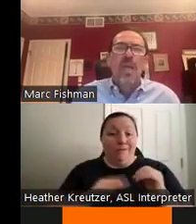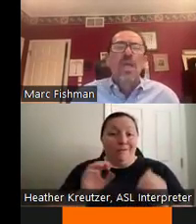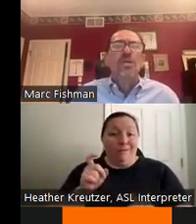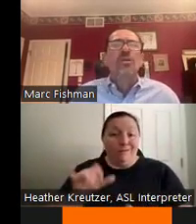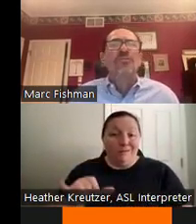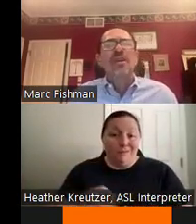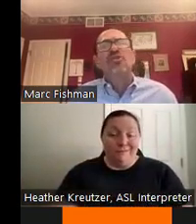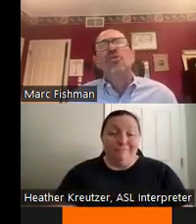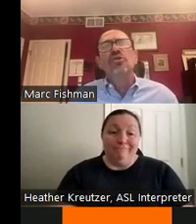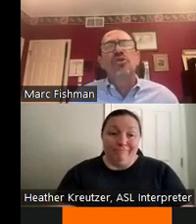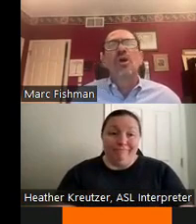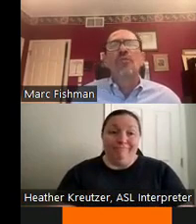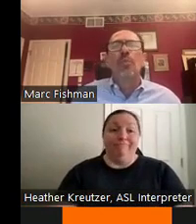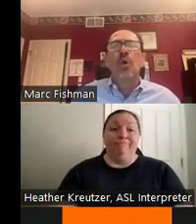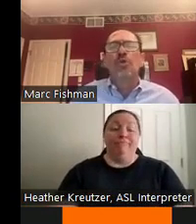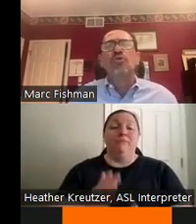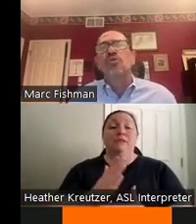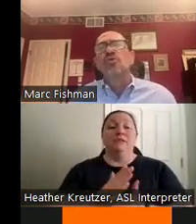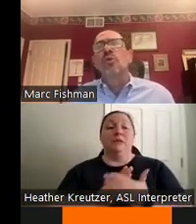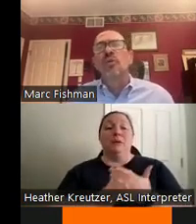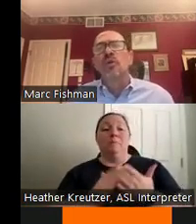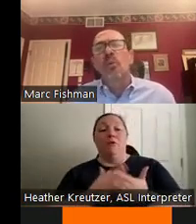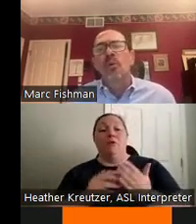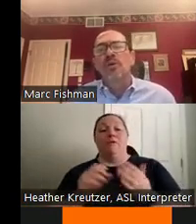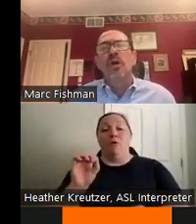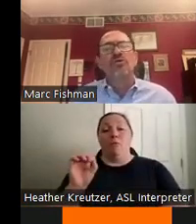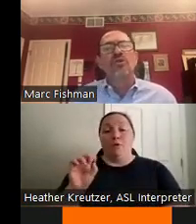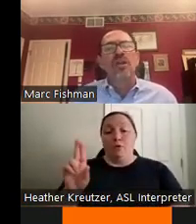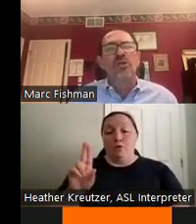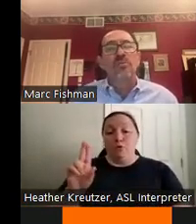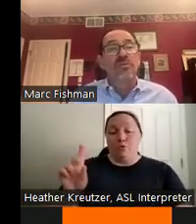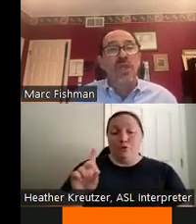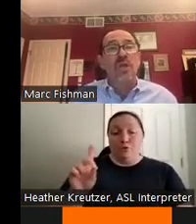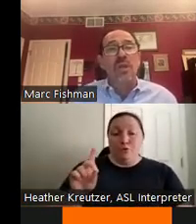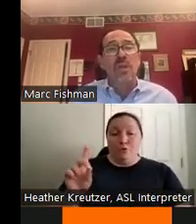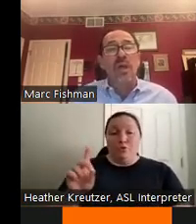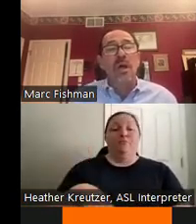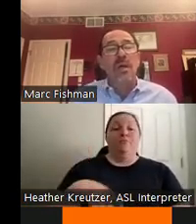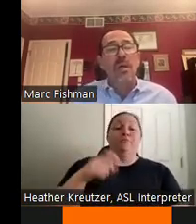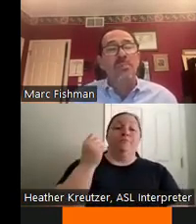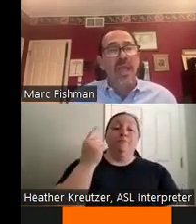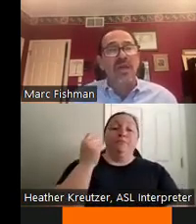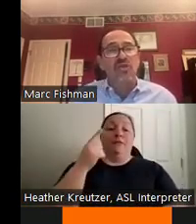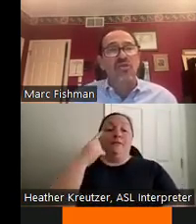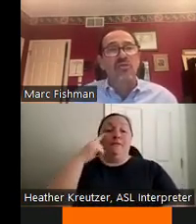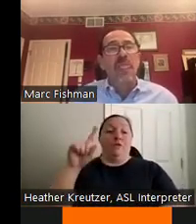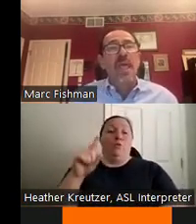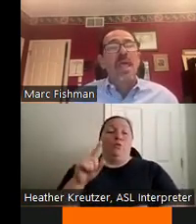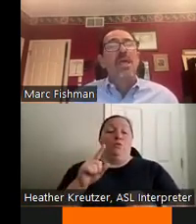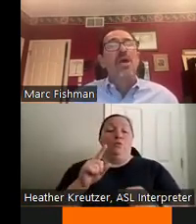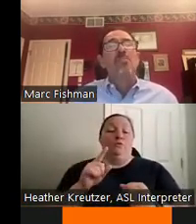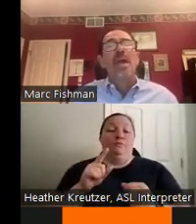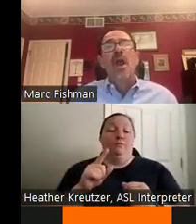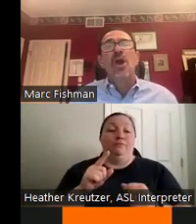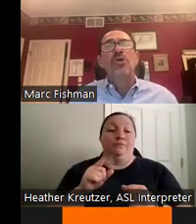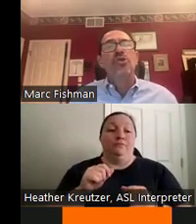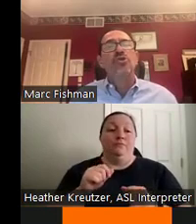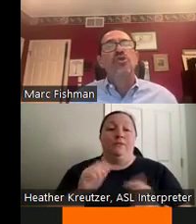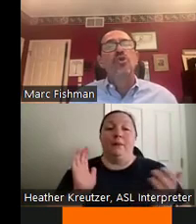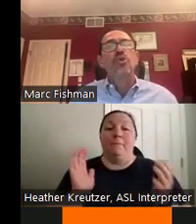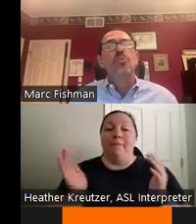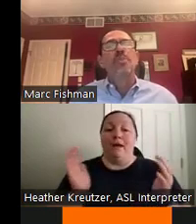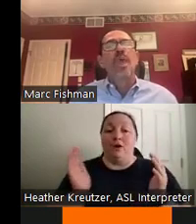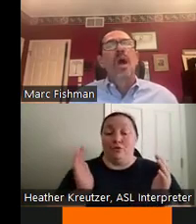oxycodone. Some features of opioid use disorder that are important to understand in terms of clinical implications.